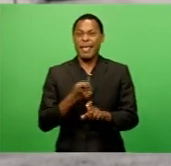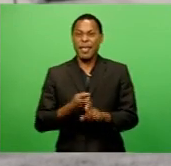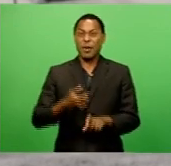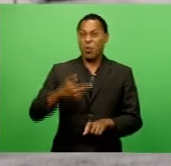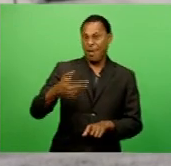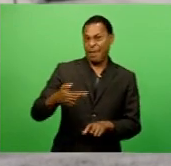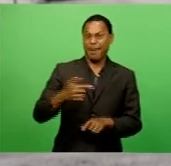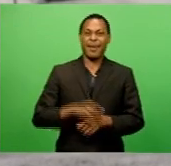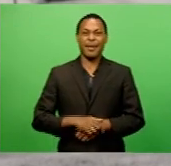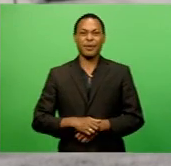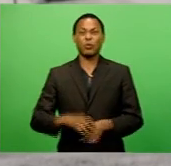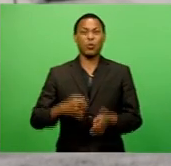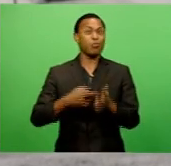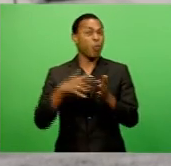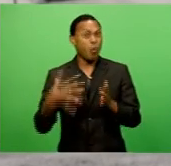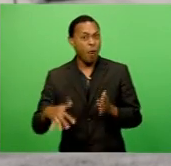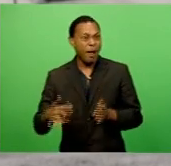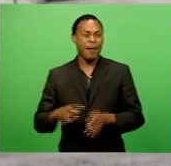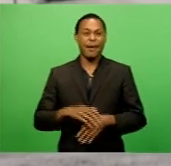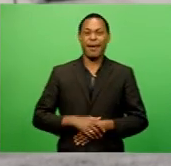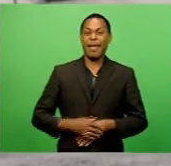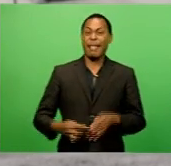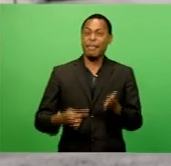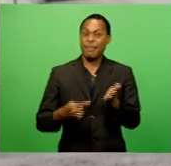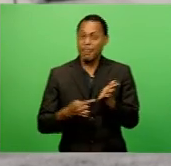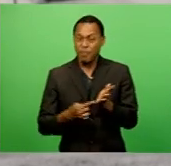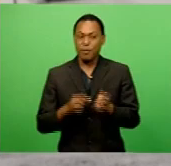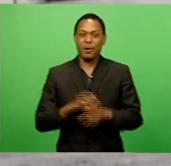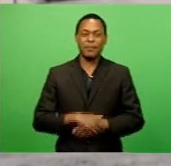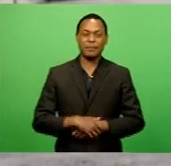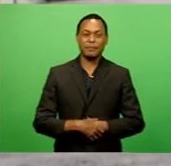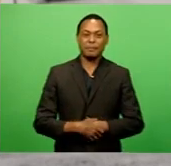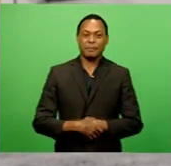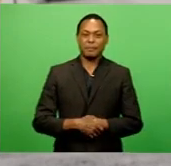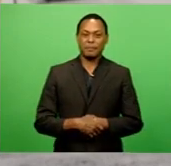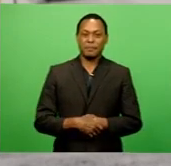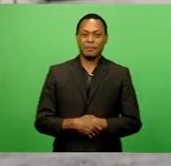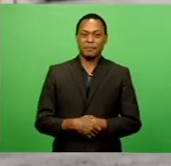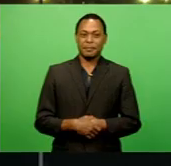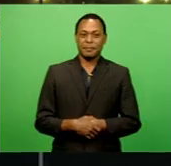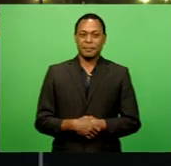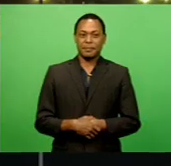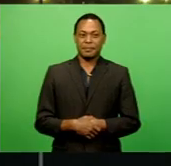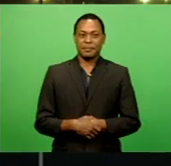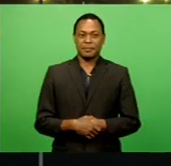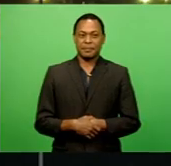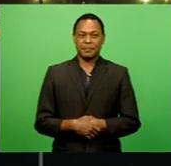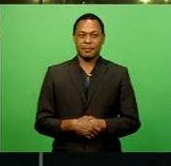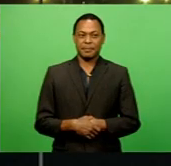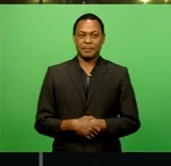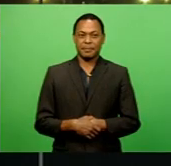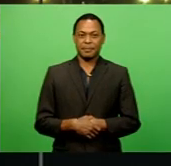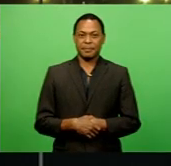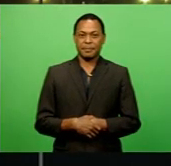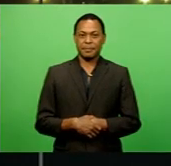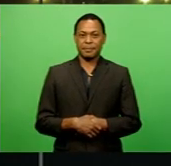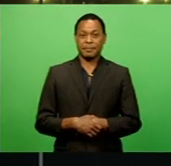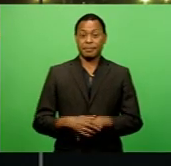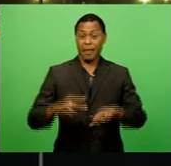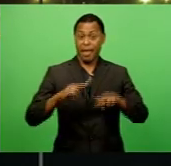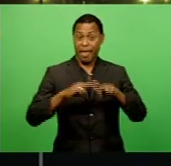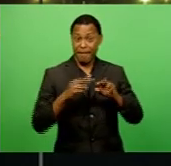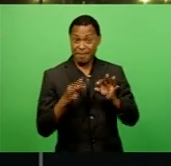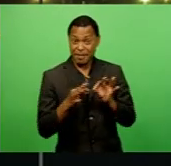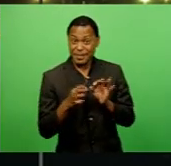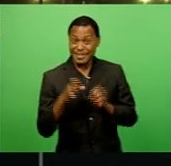Rewanga and Princess Road in Tamavua. Kritika Kumar, FBC News. The Fijian Broadcasting